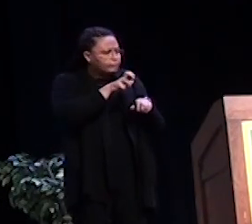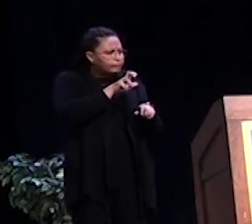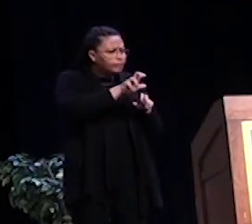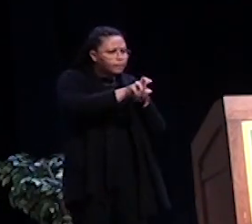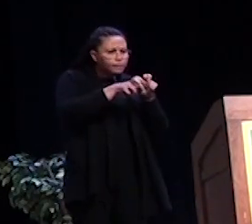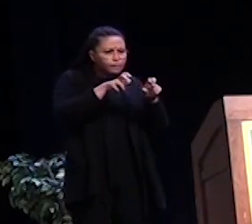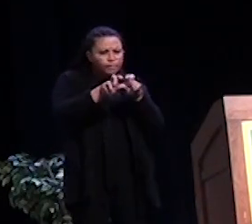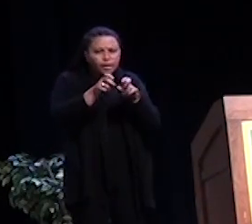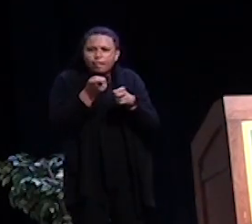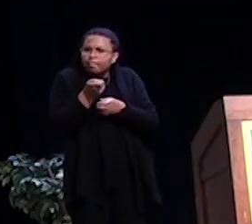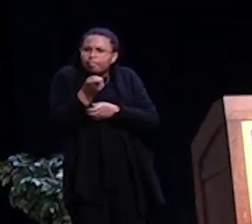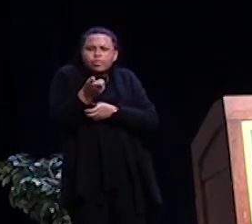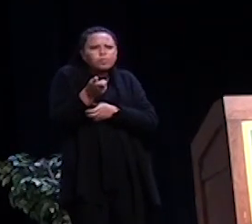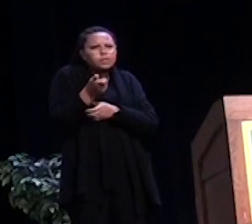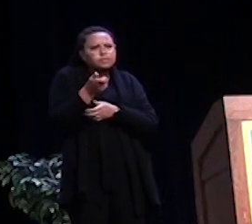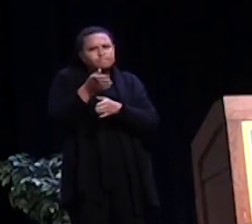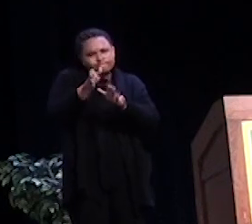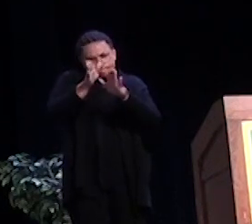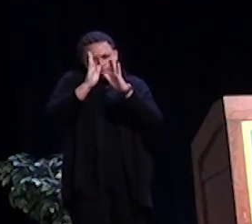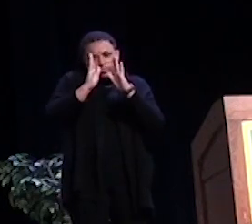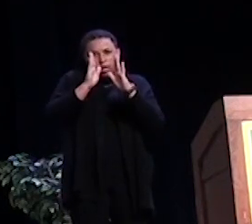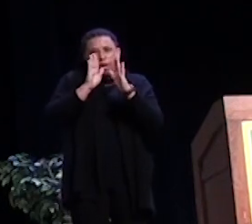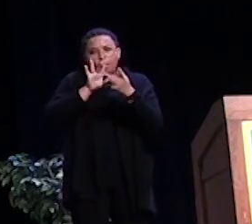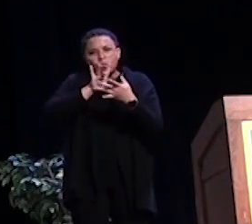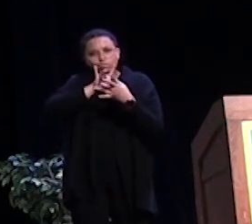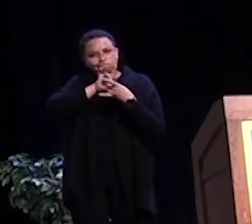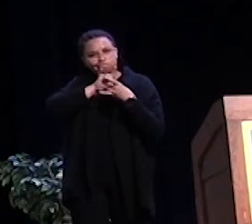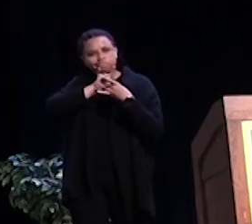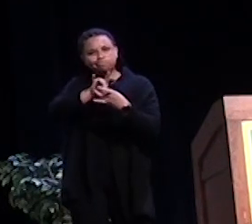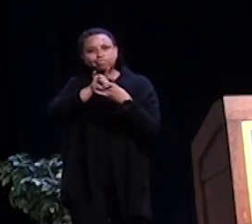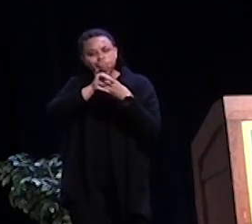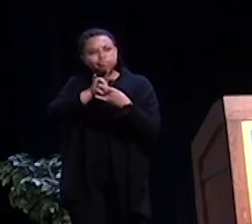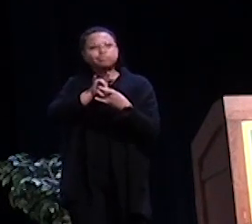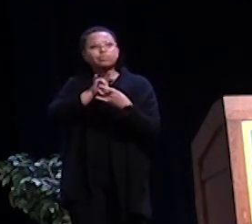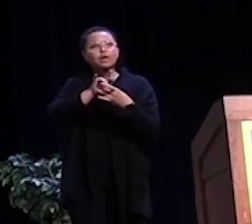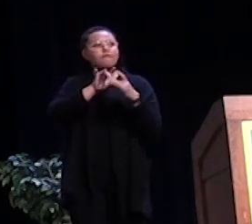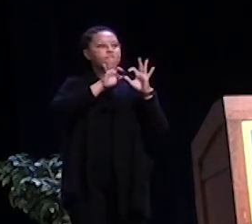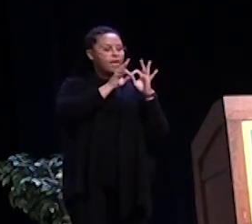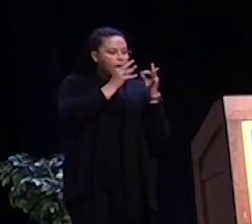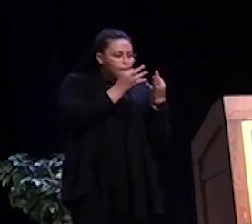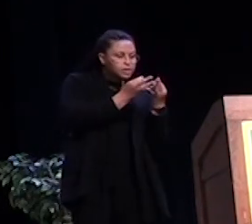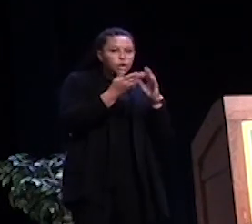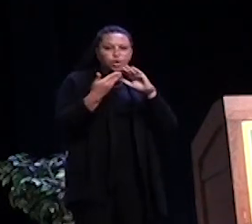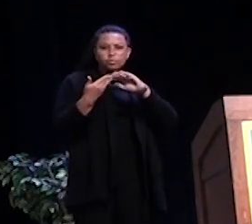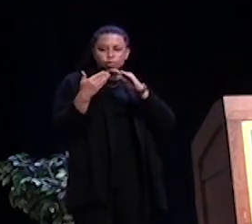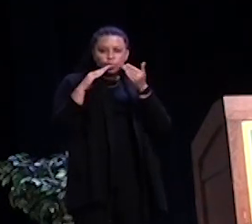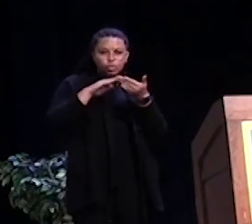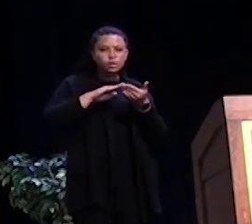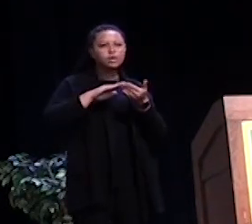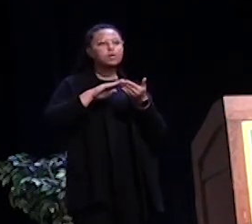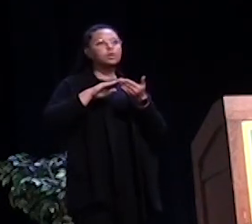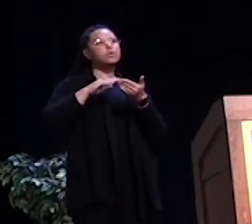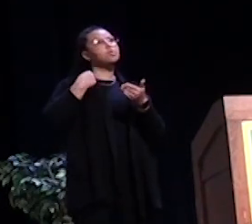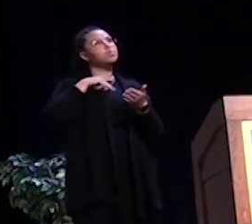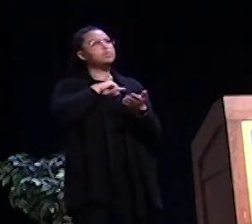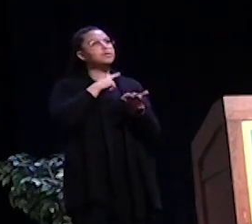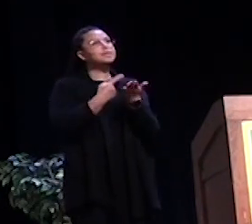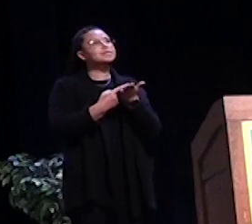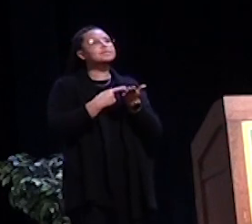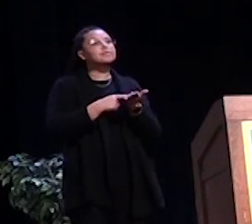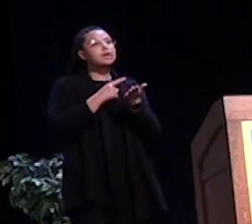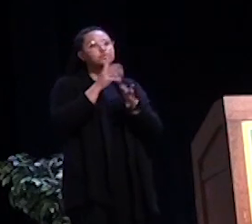hear, to connect with our communities, to connect with our families. We talk about creative